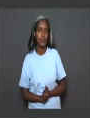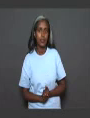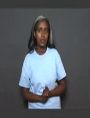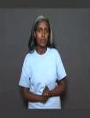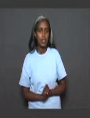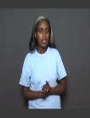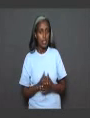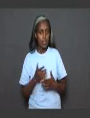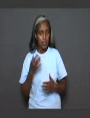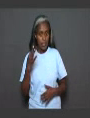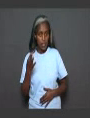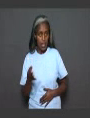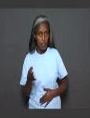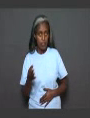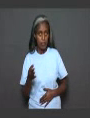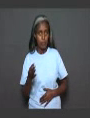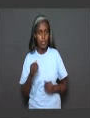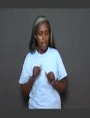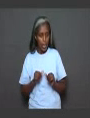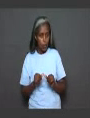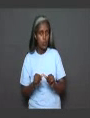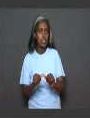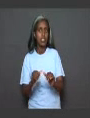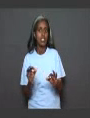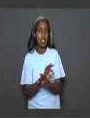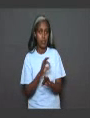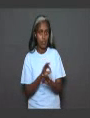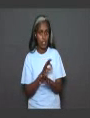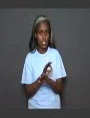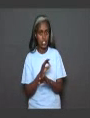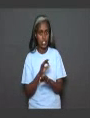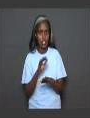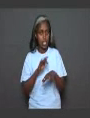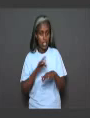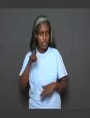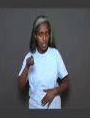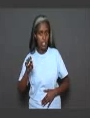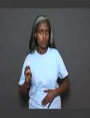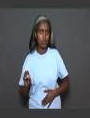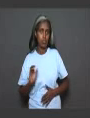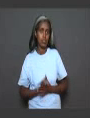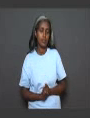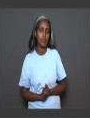let f be a continuous function at x0.